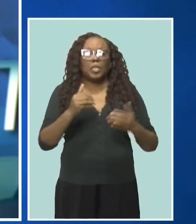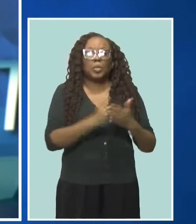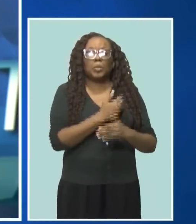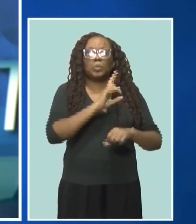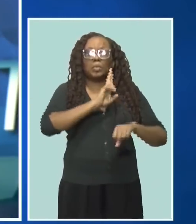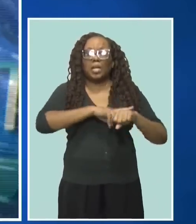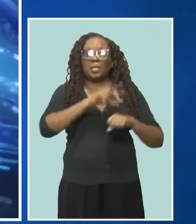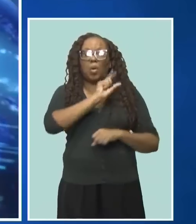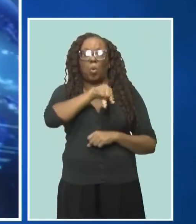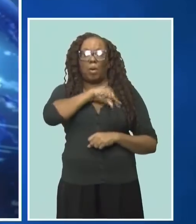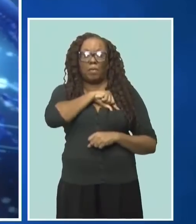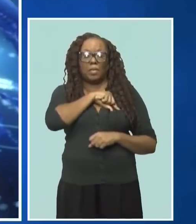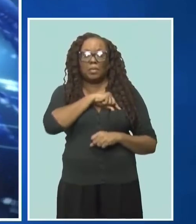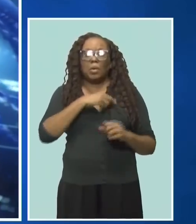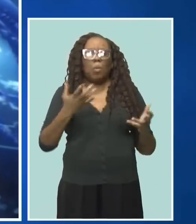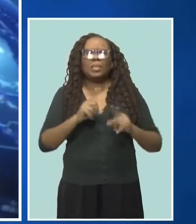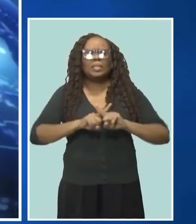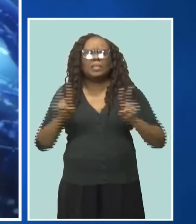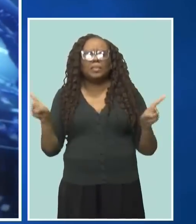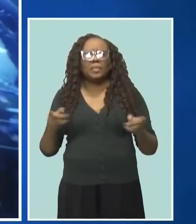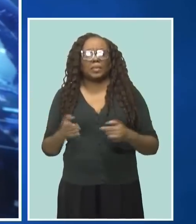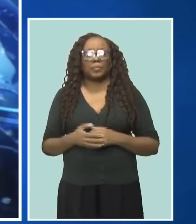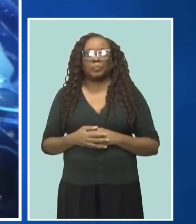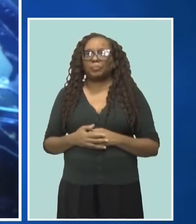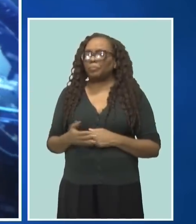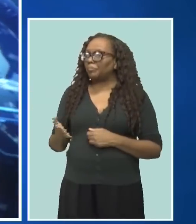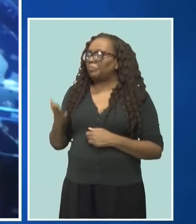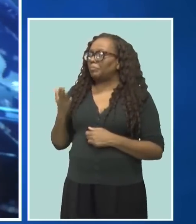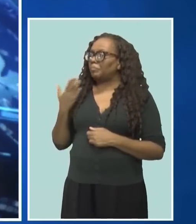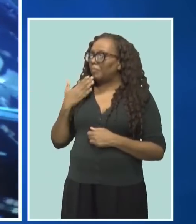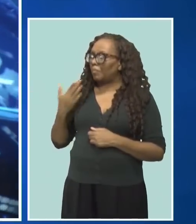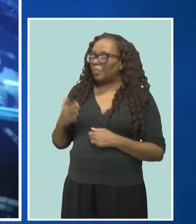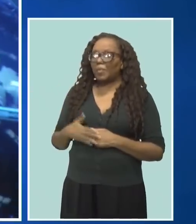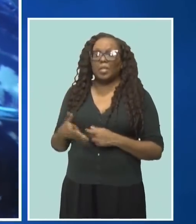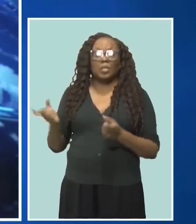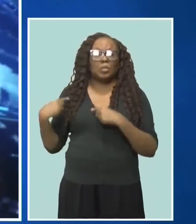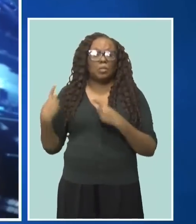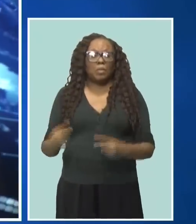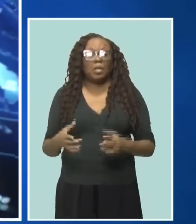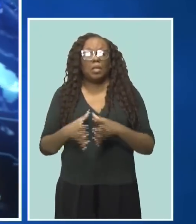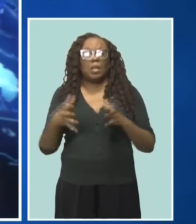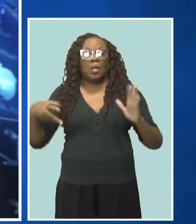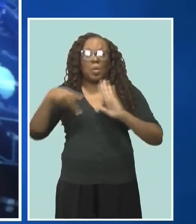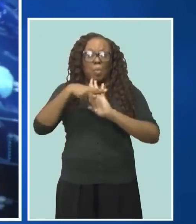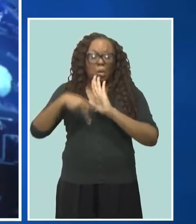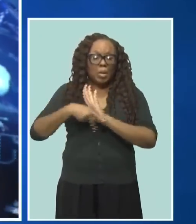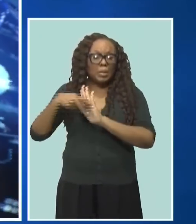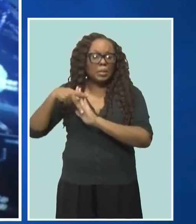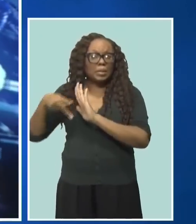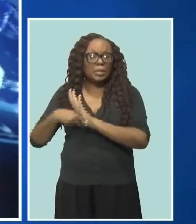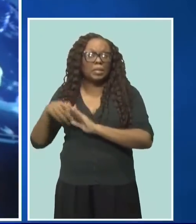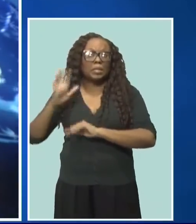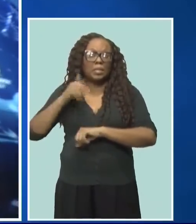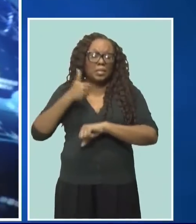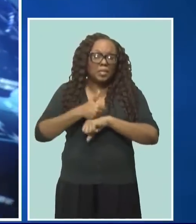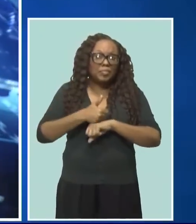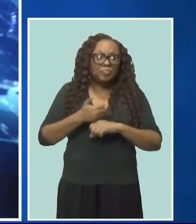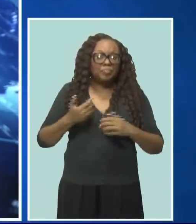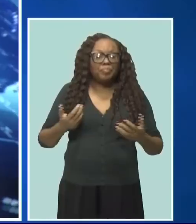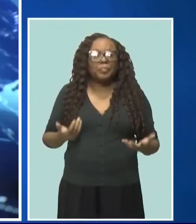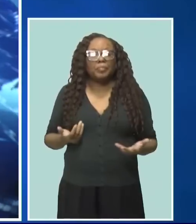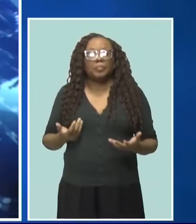framework? Thanks, Wendy. Well, so far we've had lots of policies and standards in place. We don't have